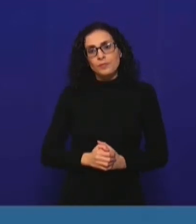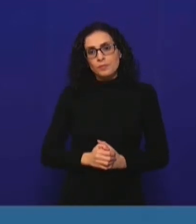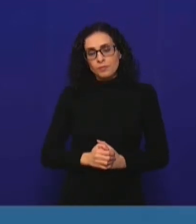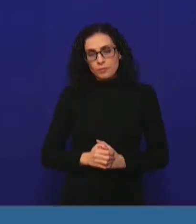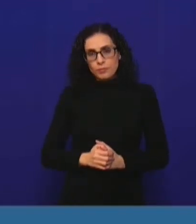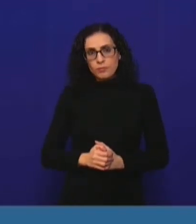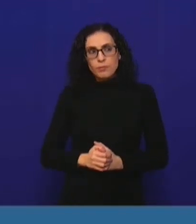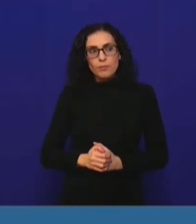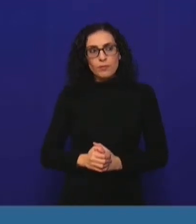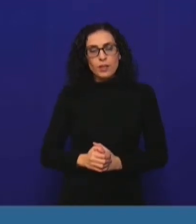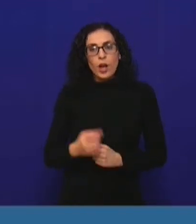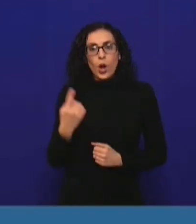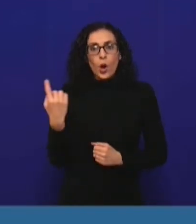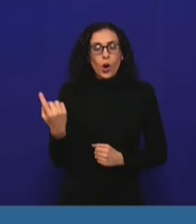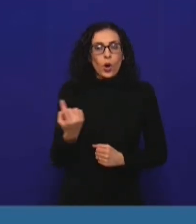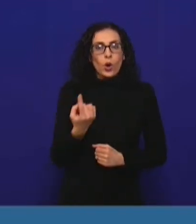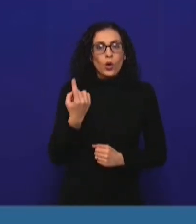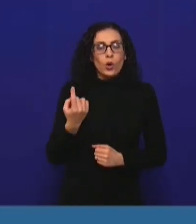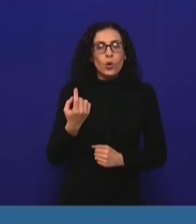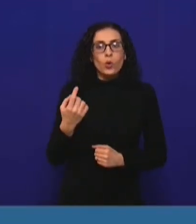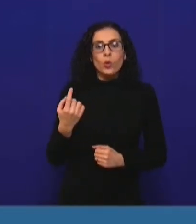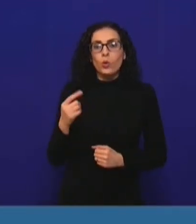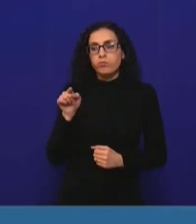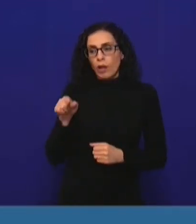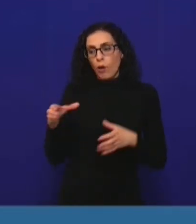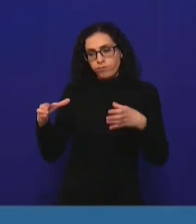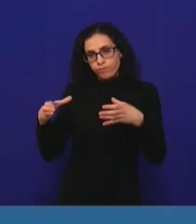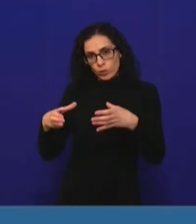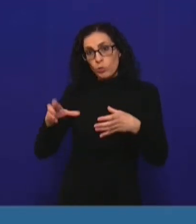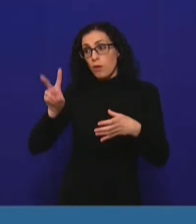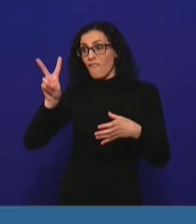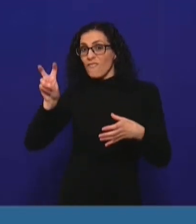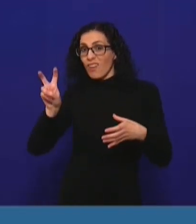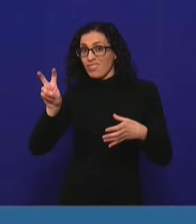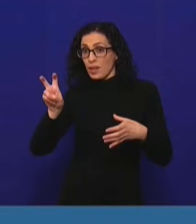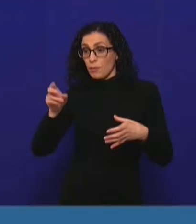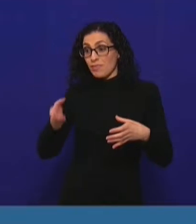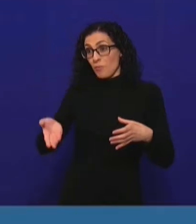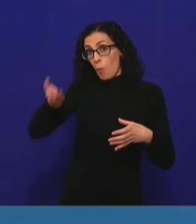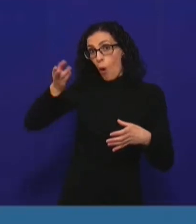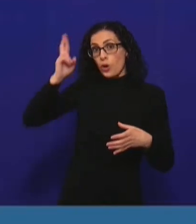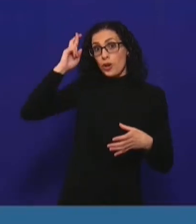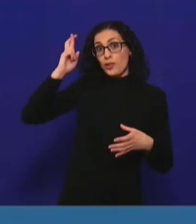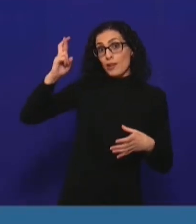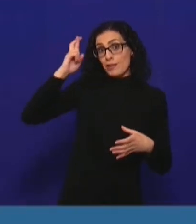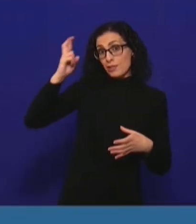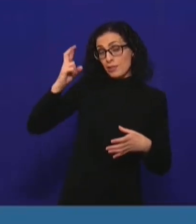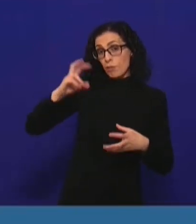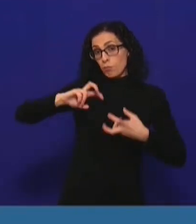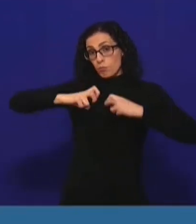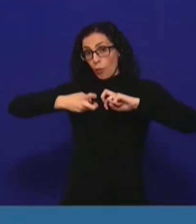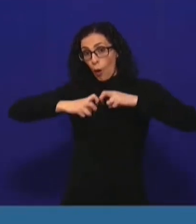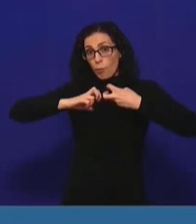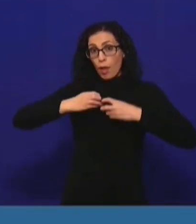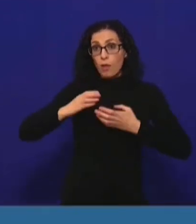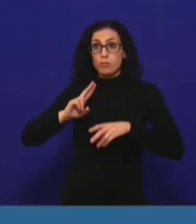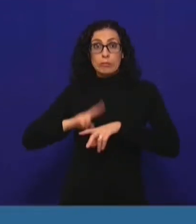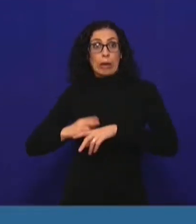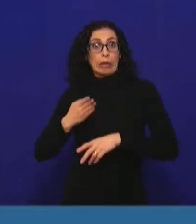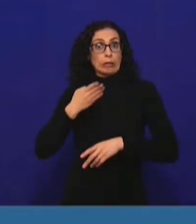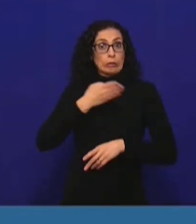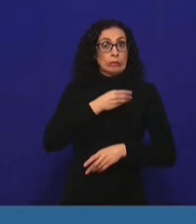group, so those people who have been identified as being at risk of complications and admissions to hospital and